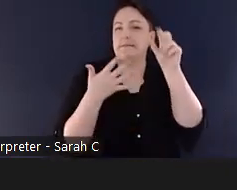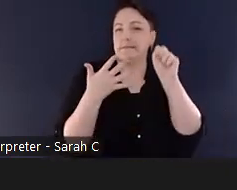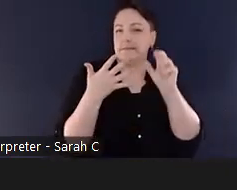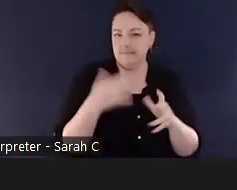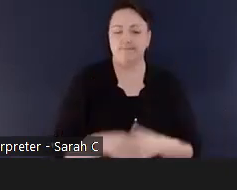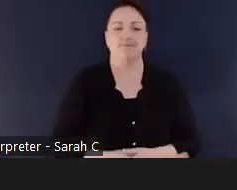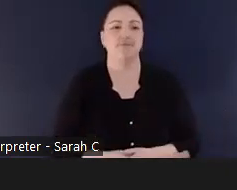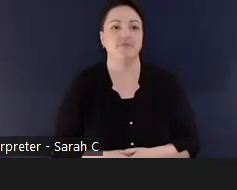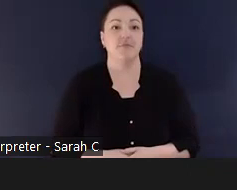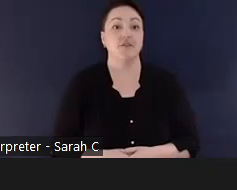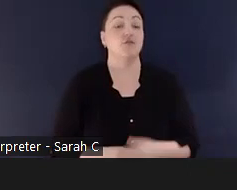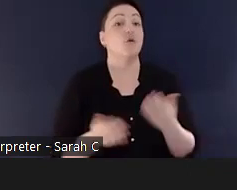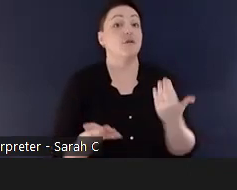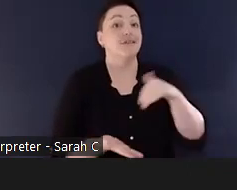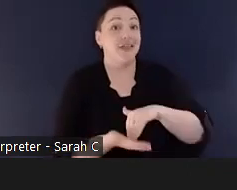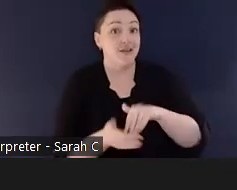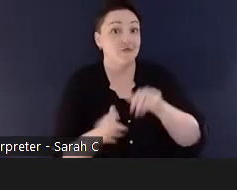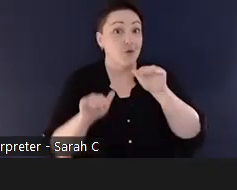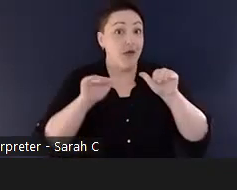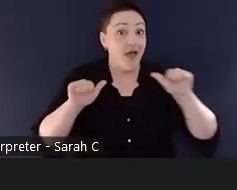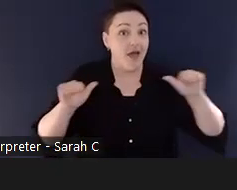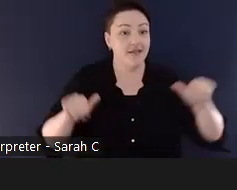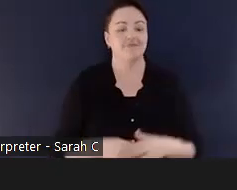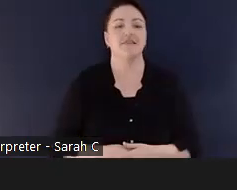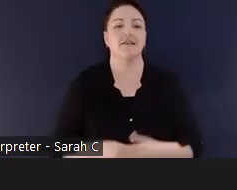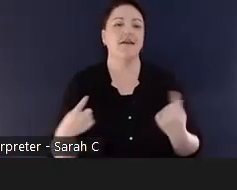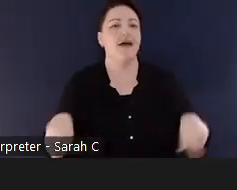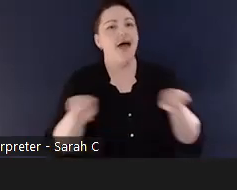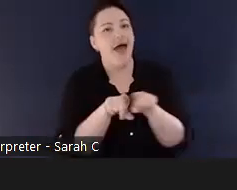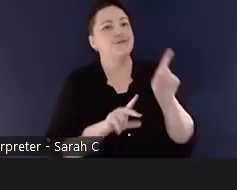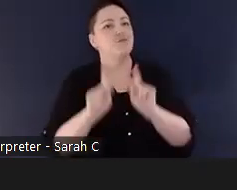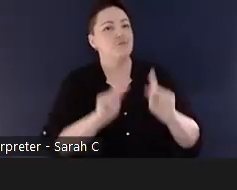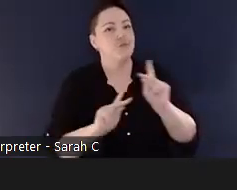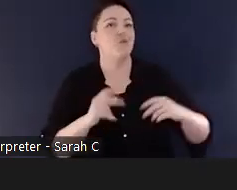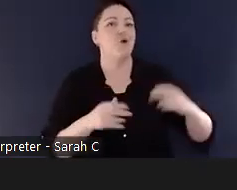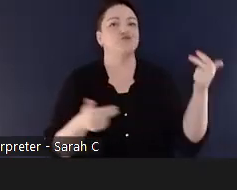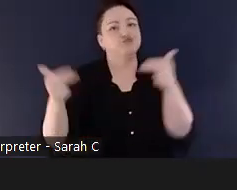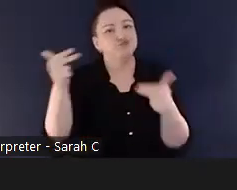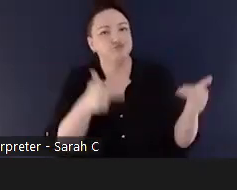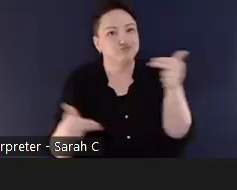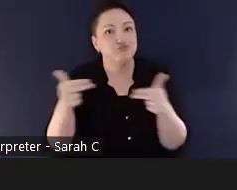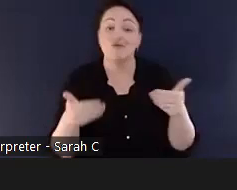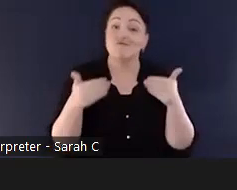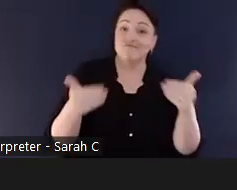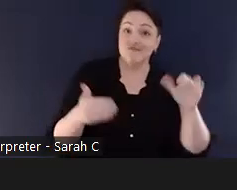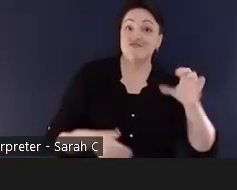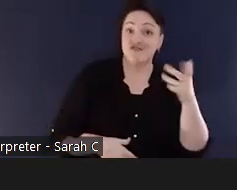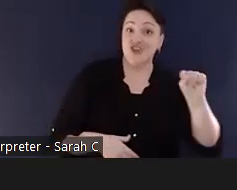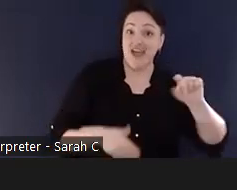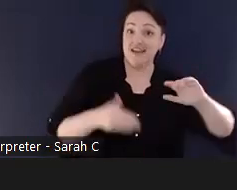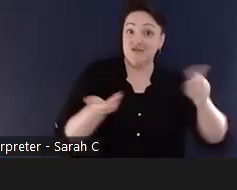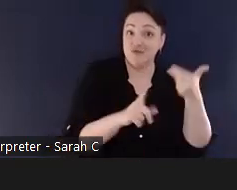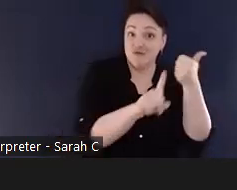another reminder for everyone that is filtering into the room to introduce yourselves in the chat and also